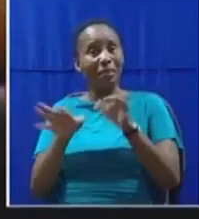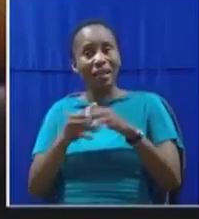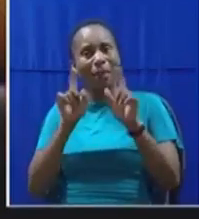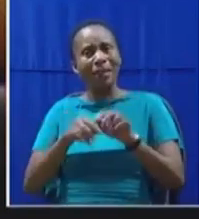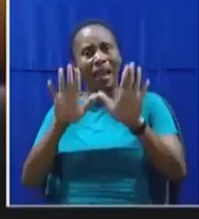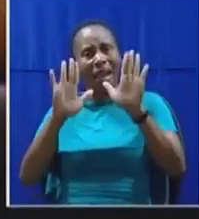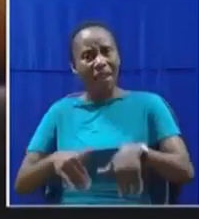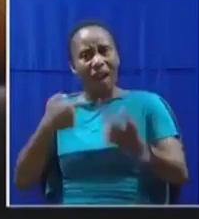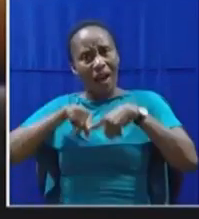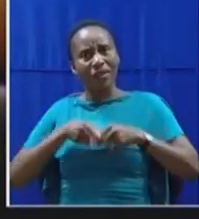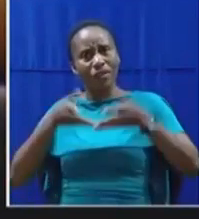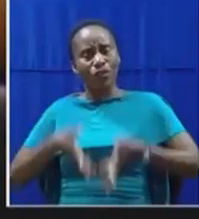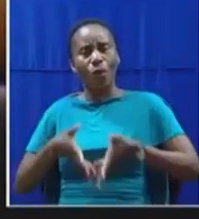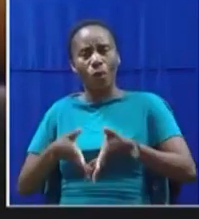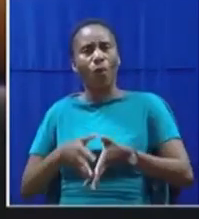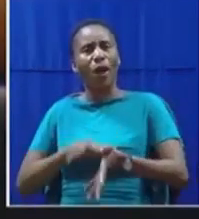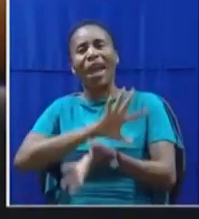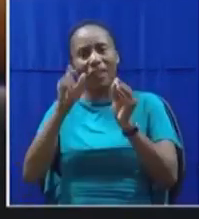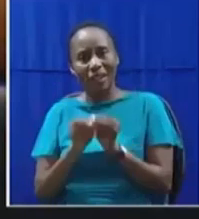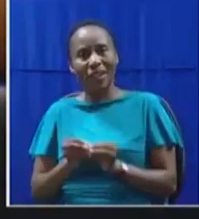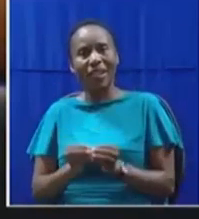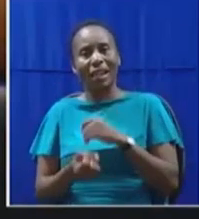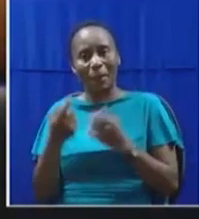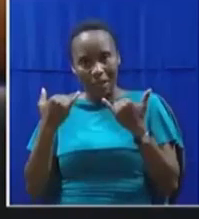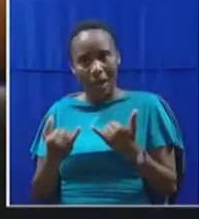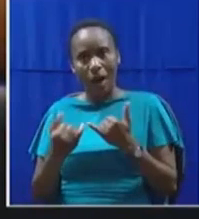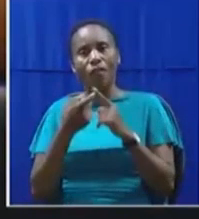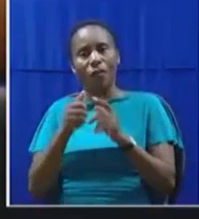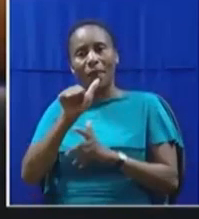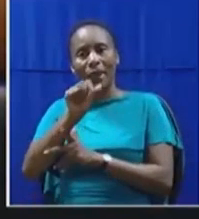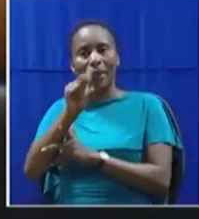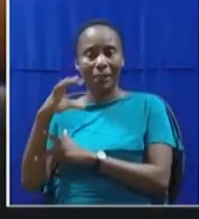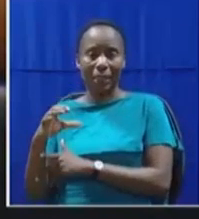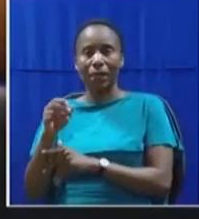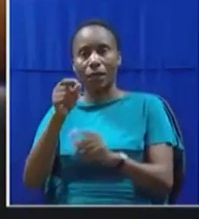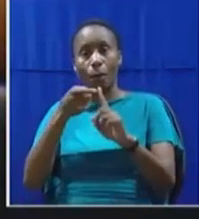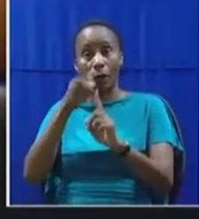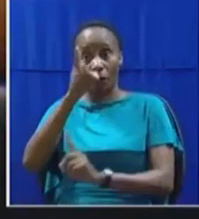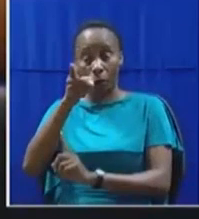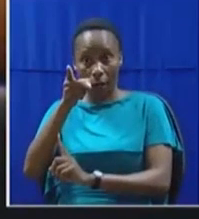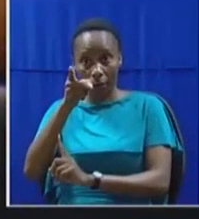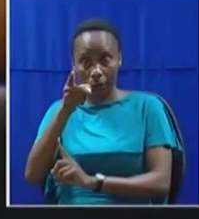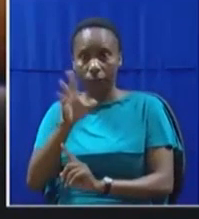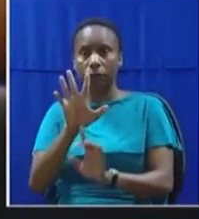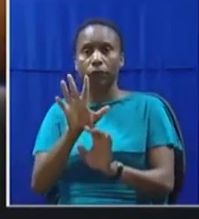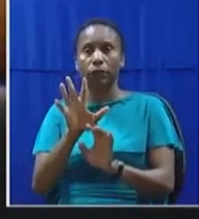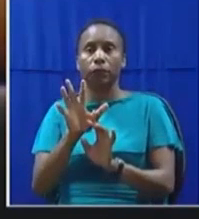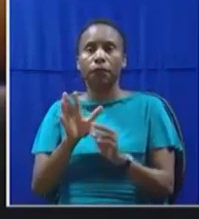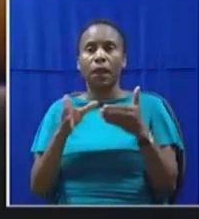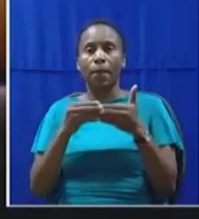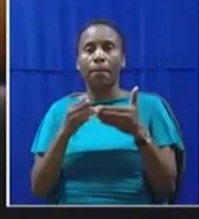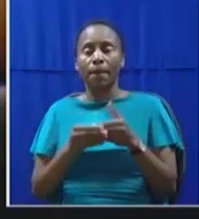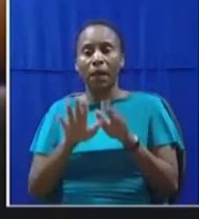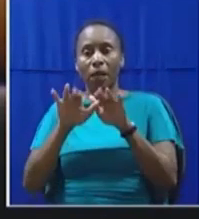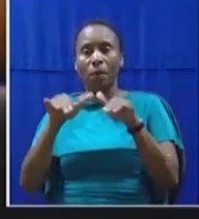house came from the ANC. Order, Honorable Michael, what's the point of order? The member in the podium is